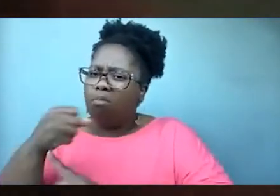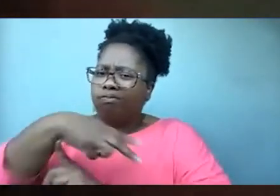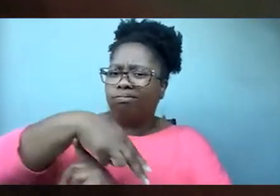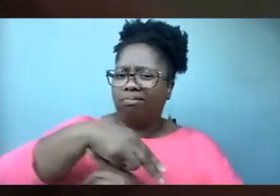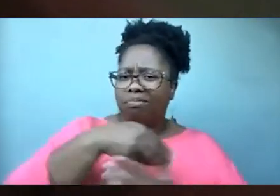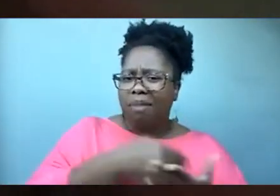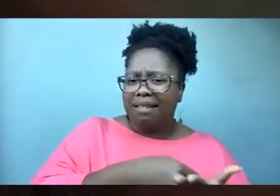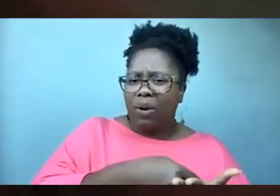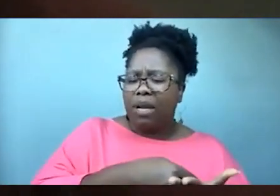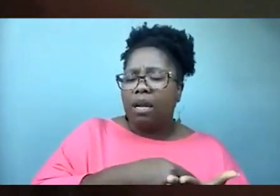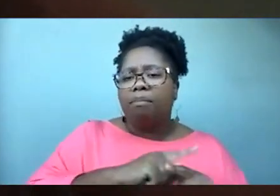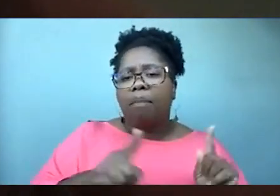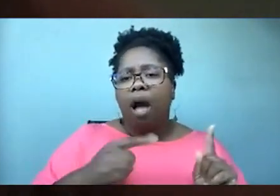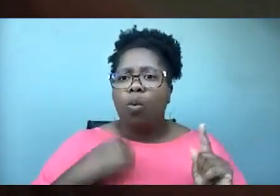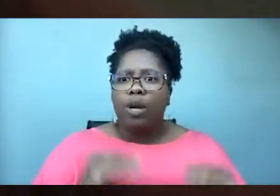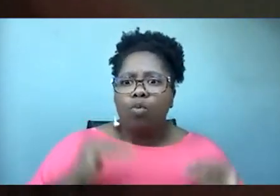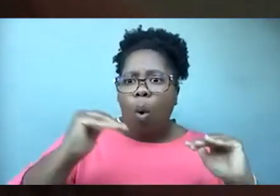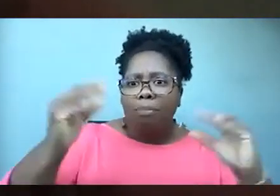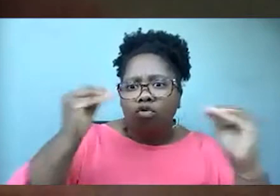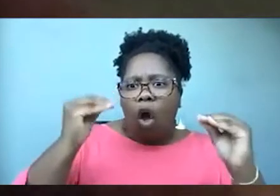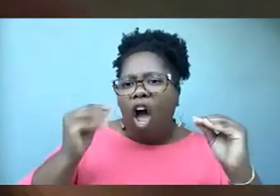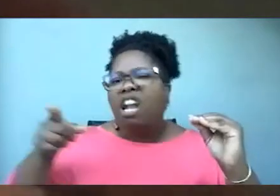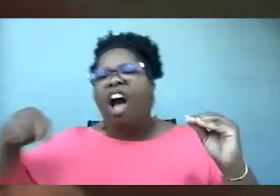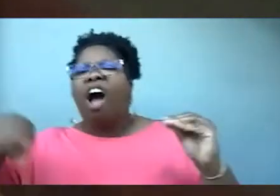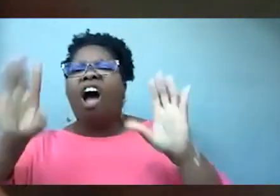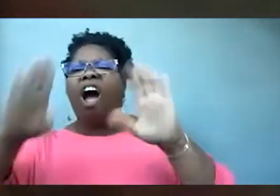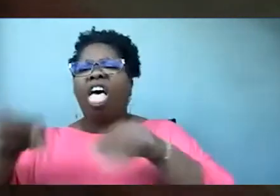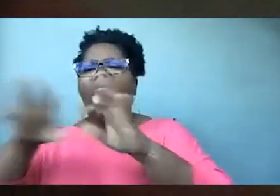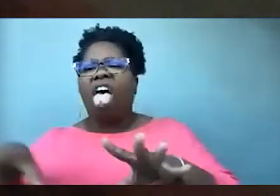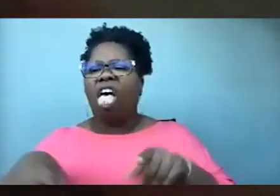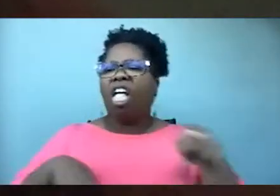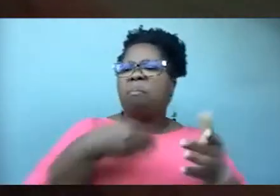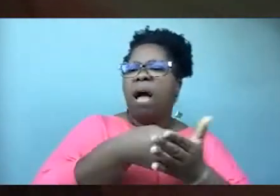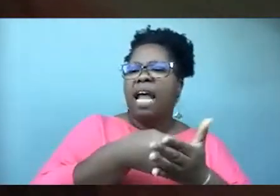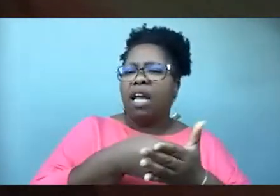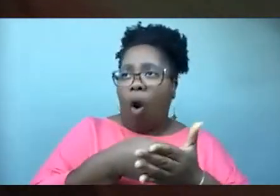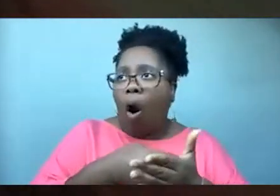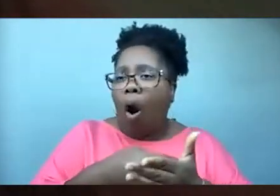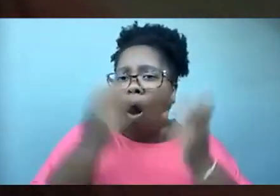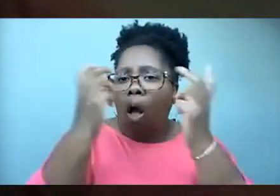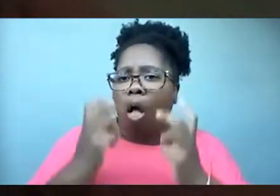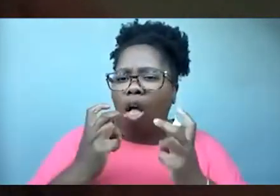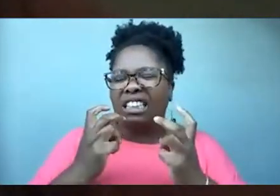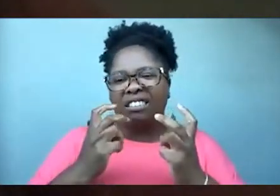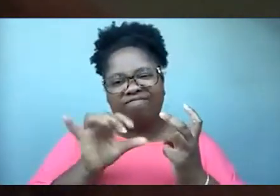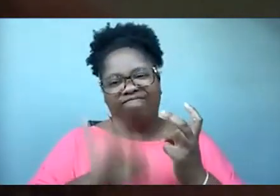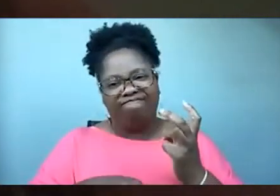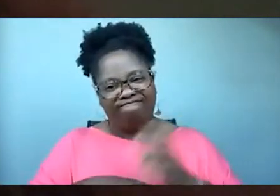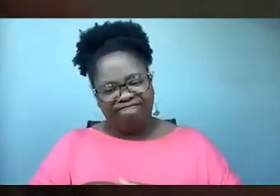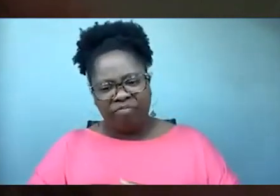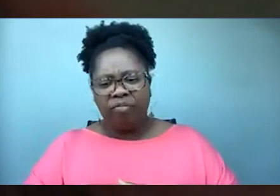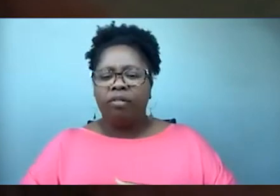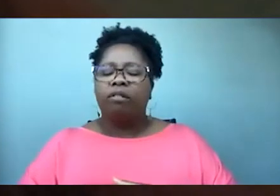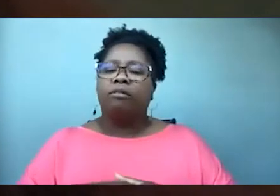so anyway, in doing, pulling down footage, news footage, I came across some